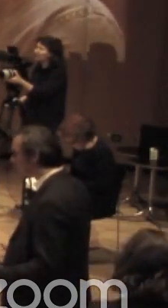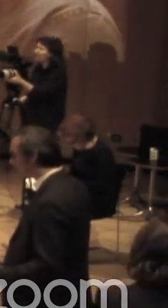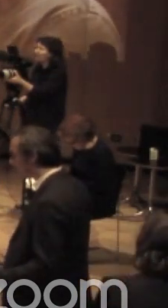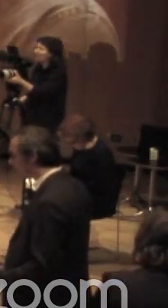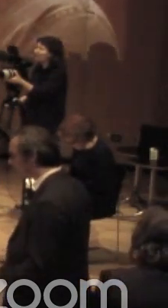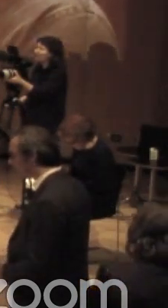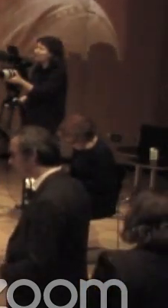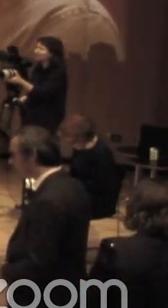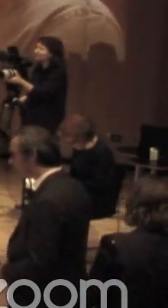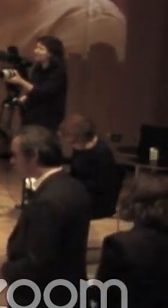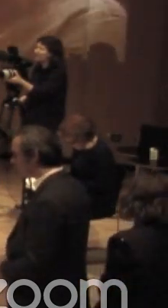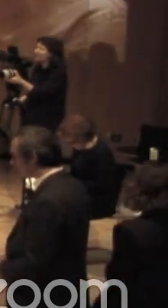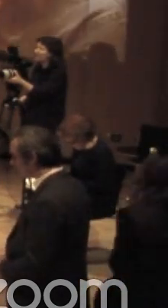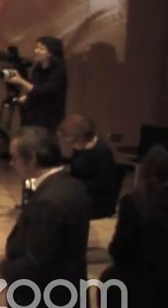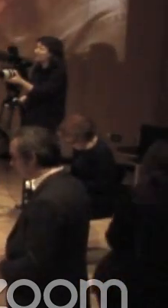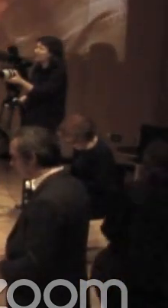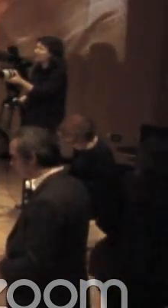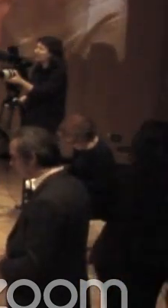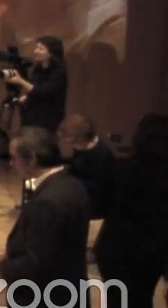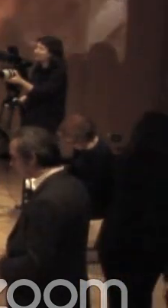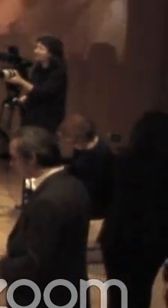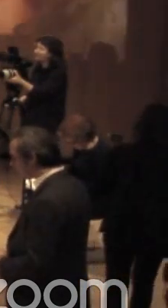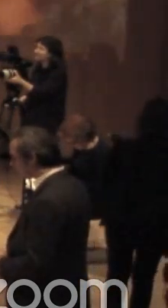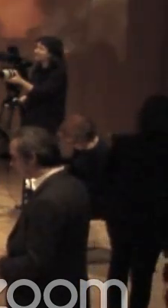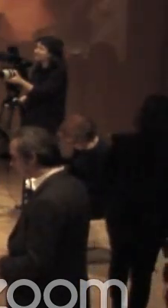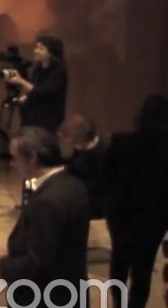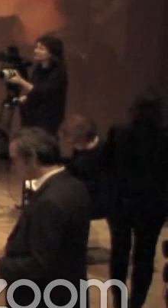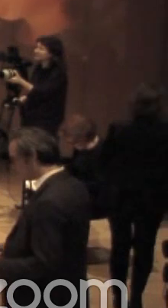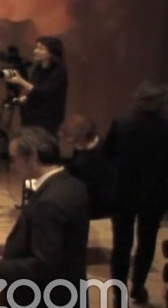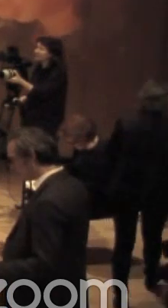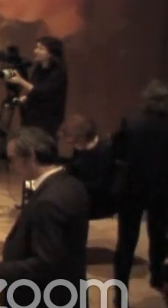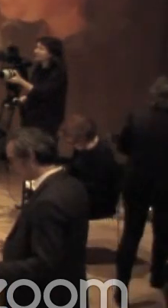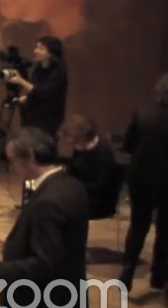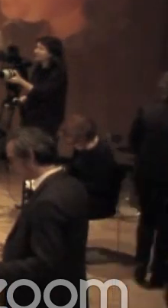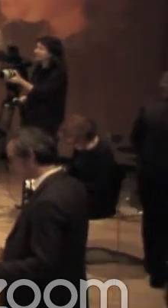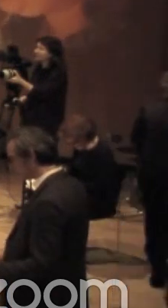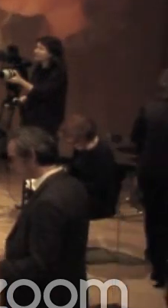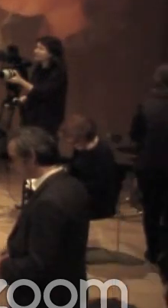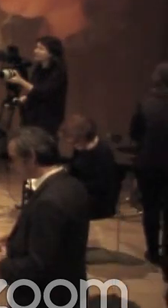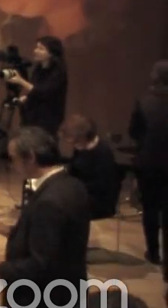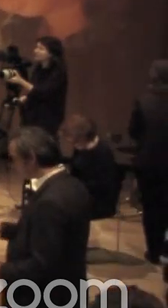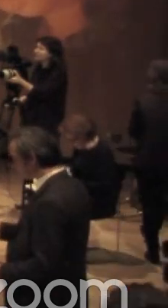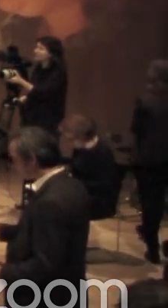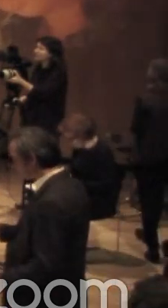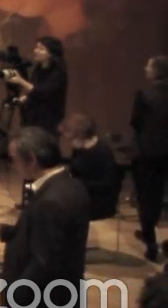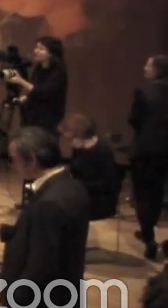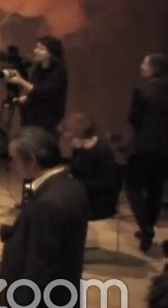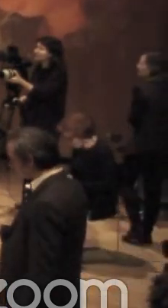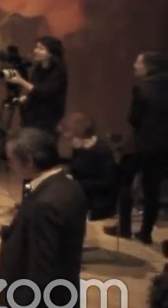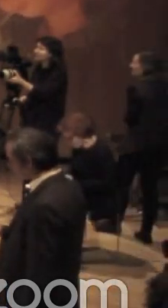have a lot to deal with yeah I know that so don't get mad at